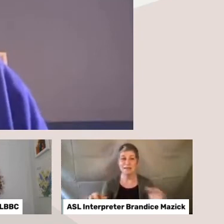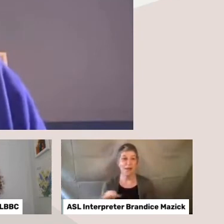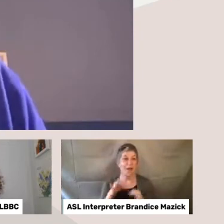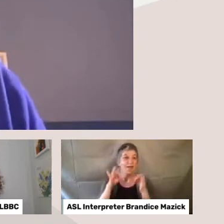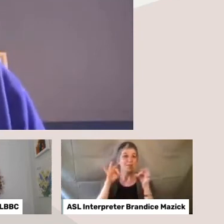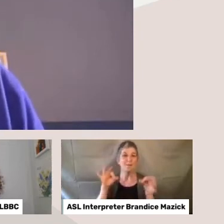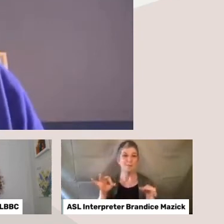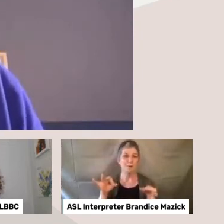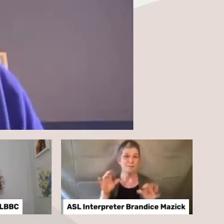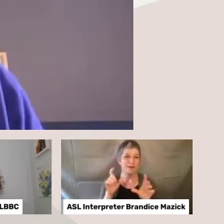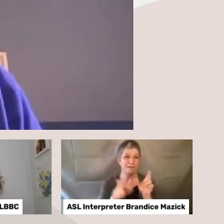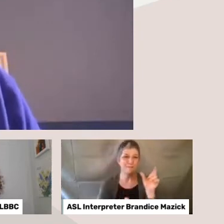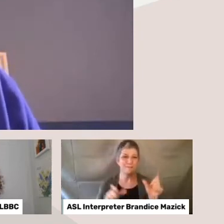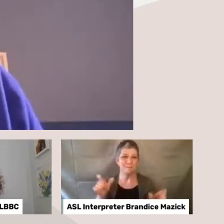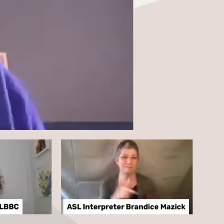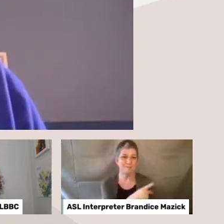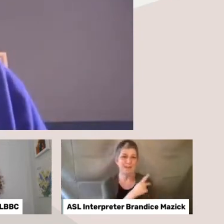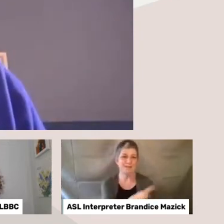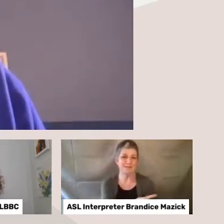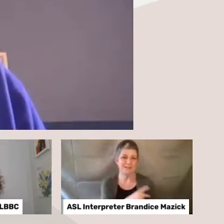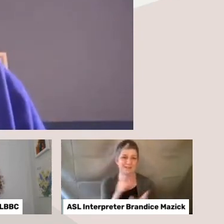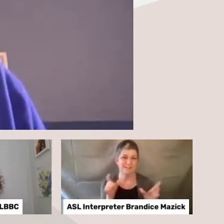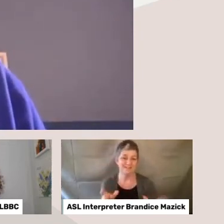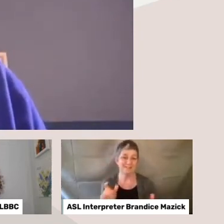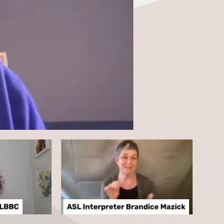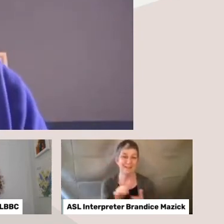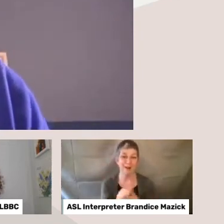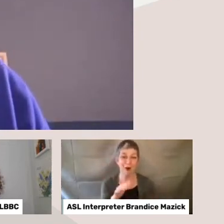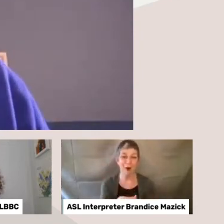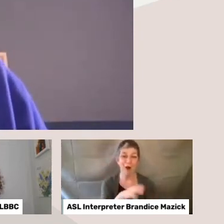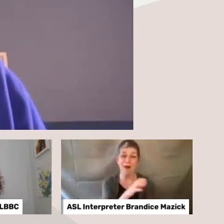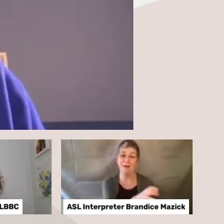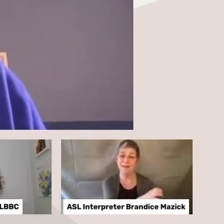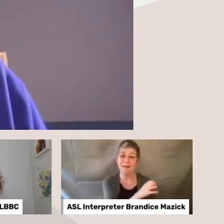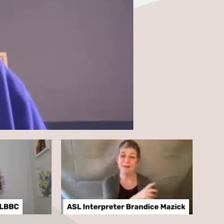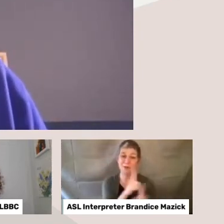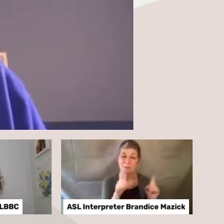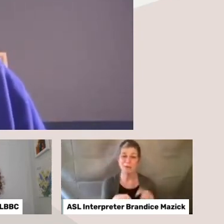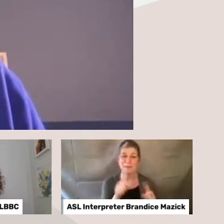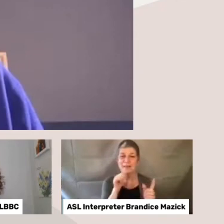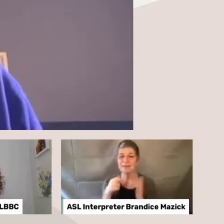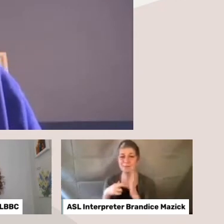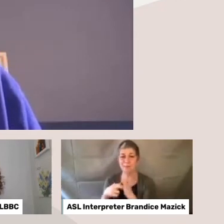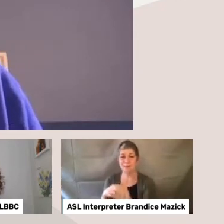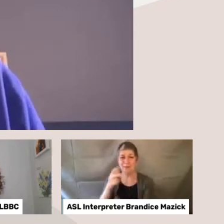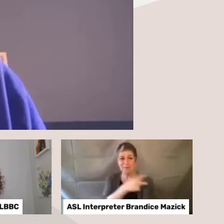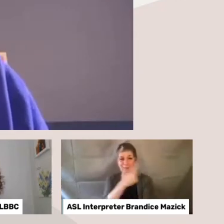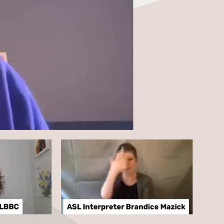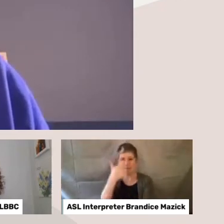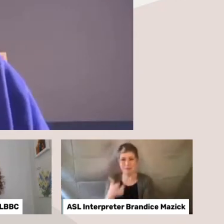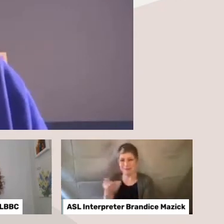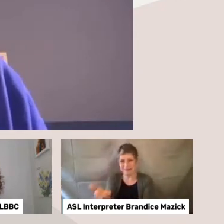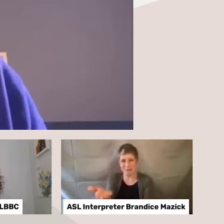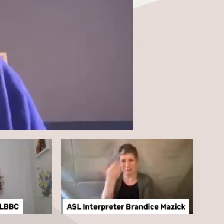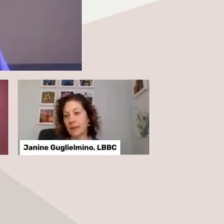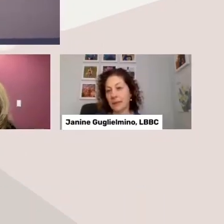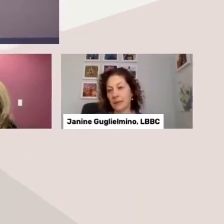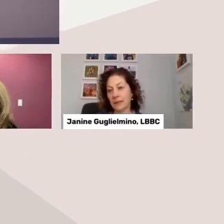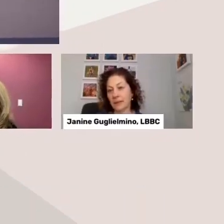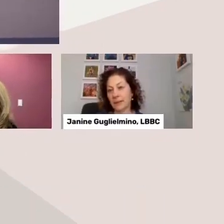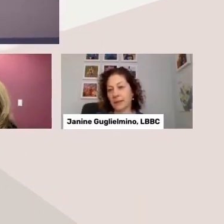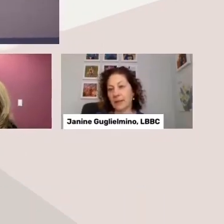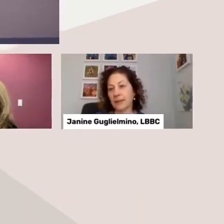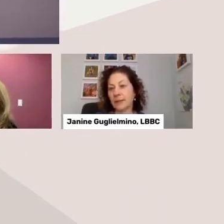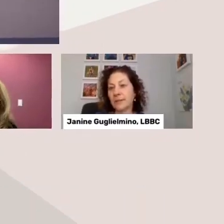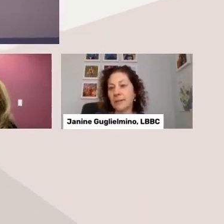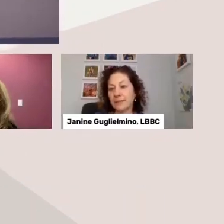patient population that was on a clinical trial that doesn't represent the patient that's sitting in front of me trying to figure out what to do with her life. And we don't